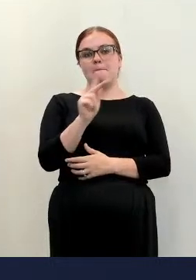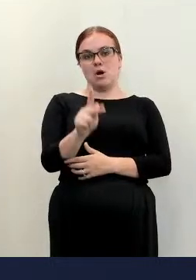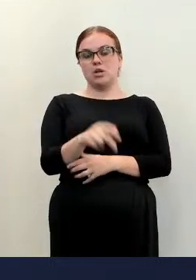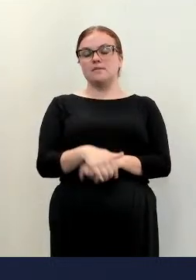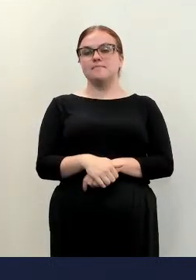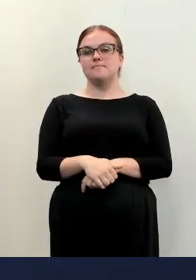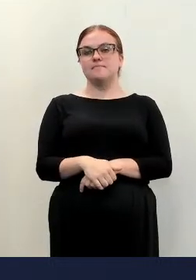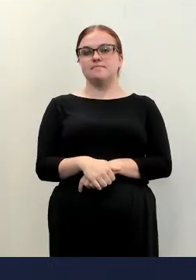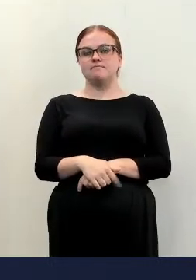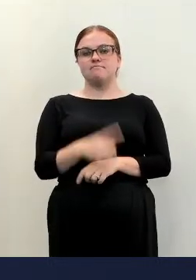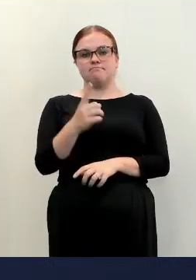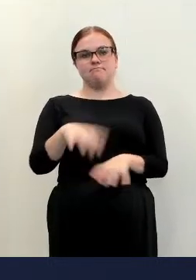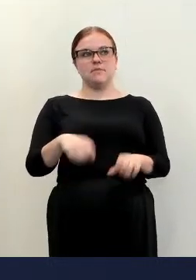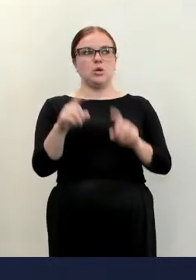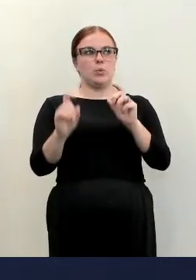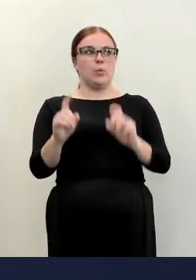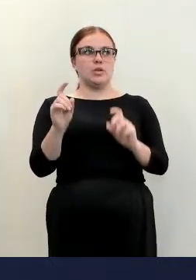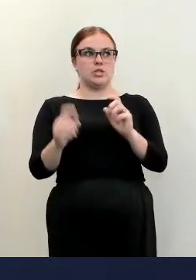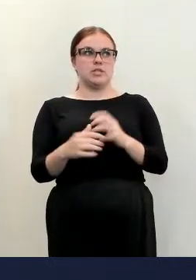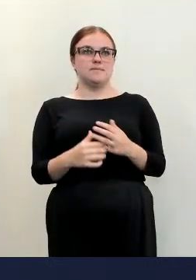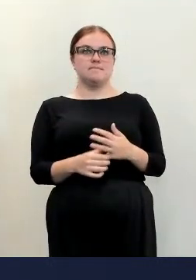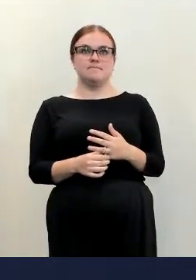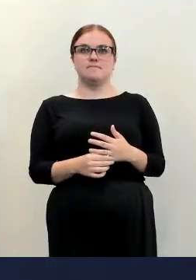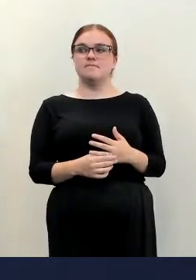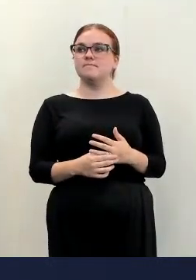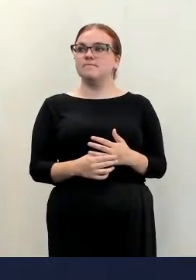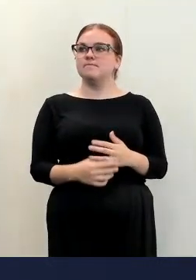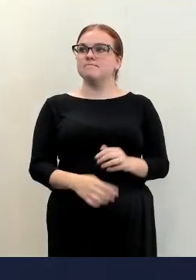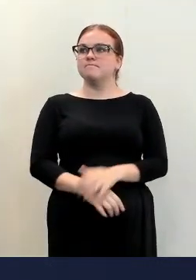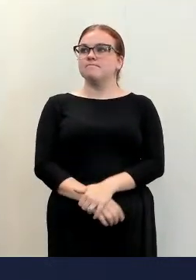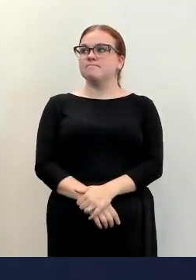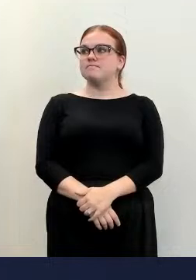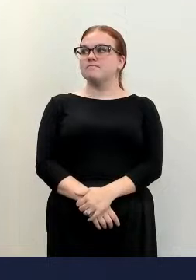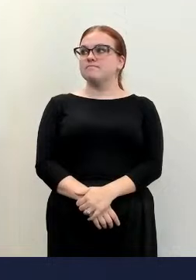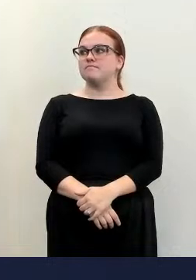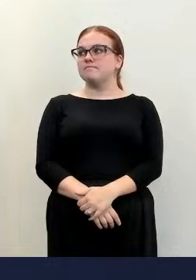So you can take some questions.